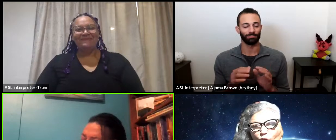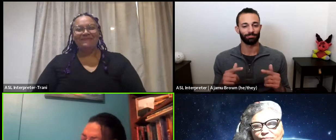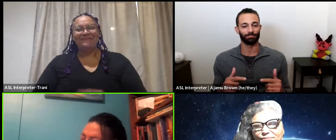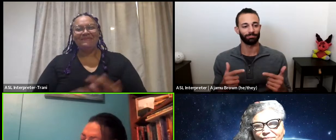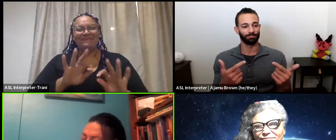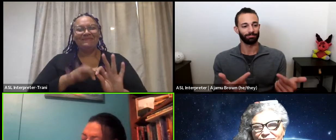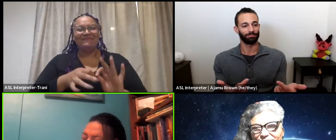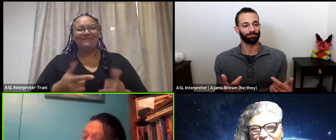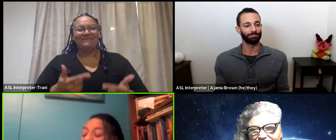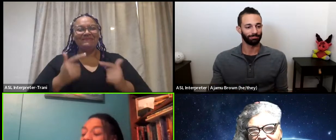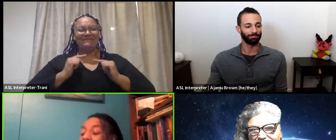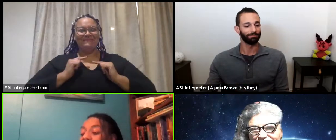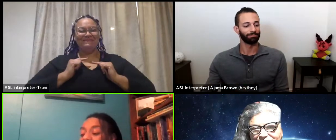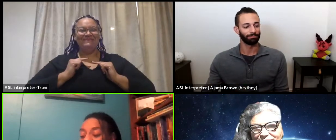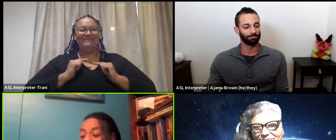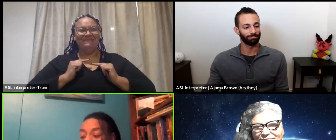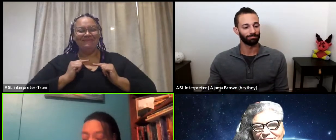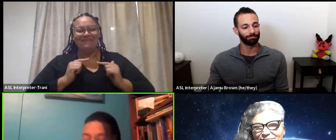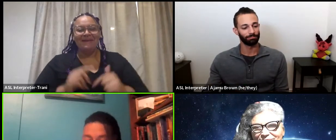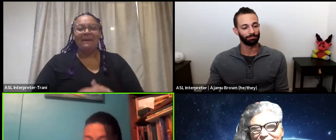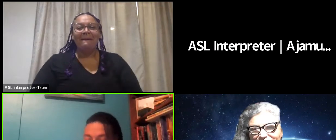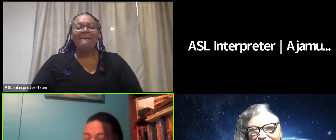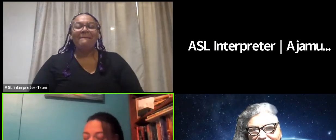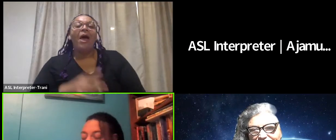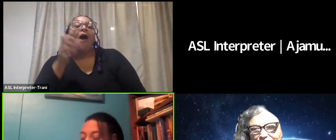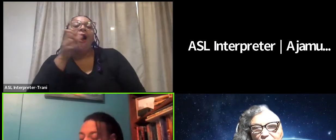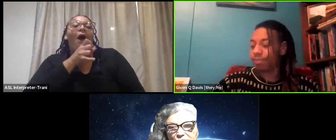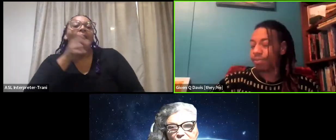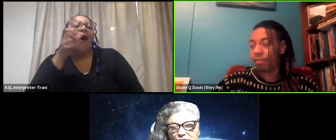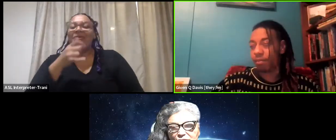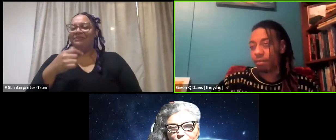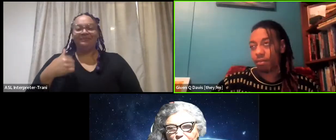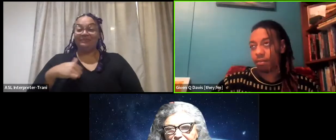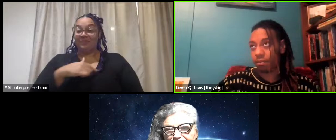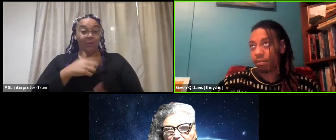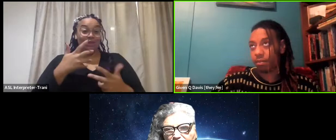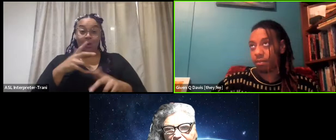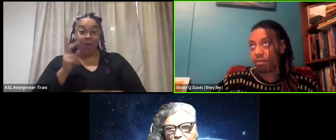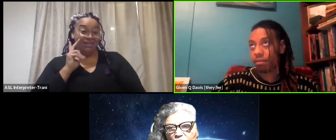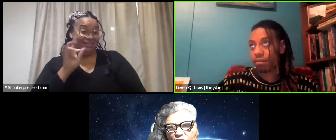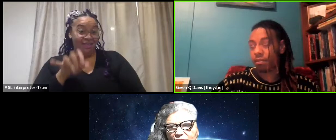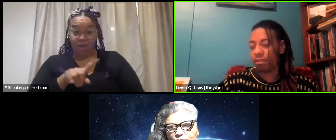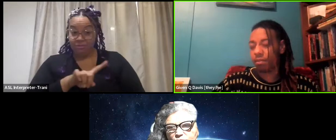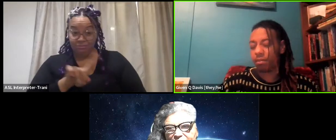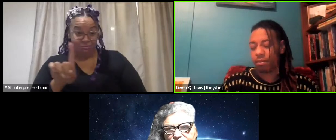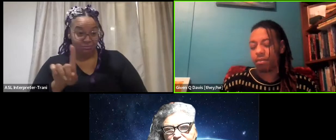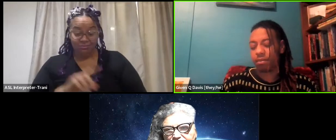Mm-mm. Oh, that's what we don't want to look at.